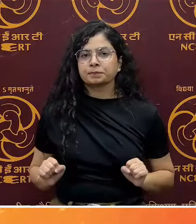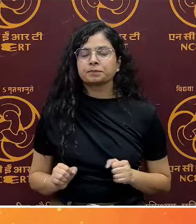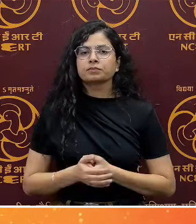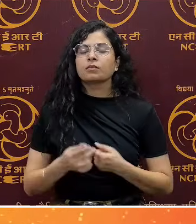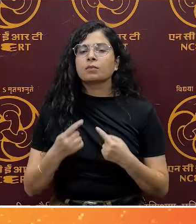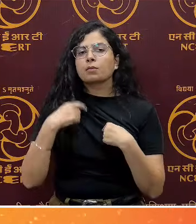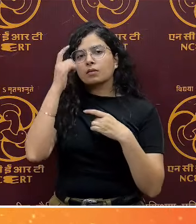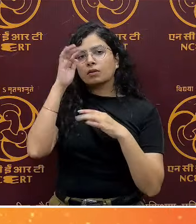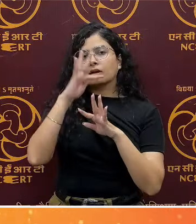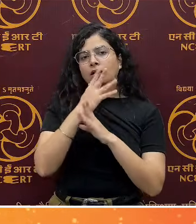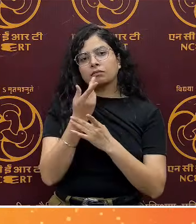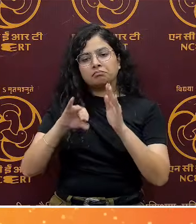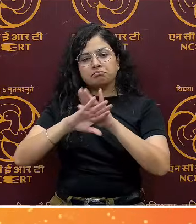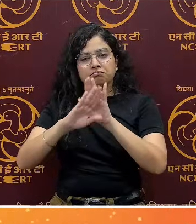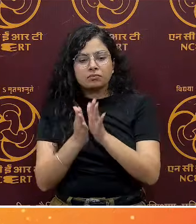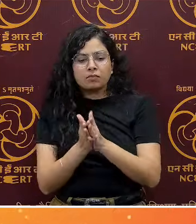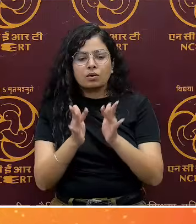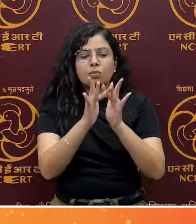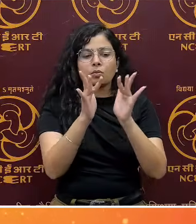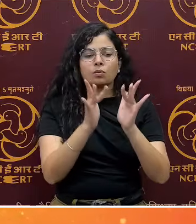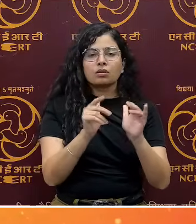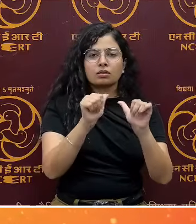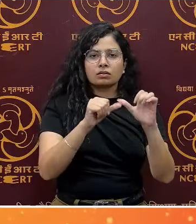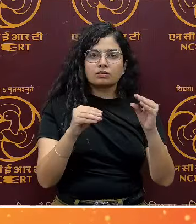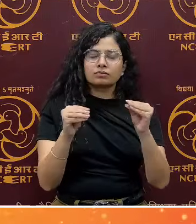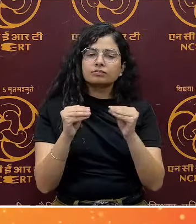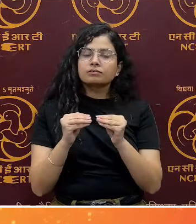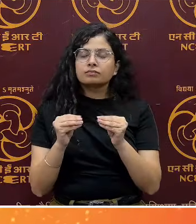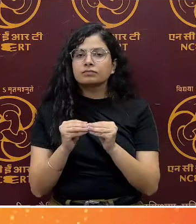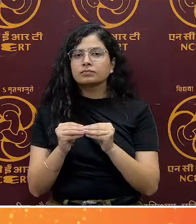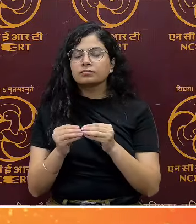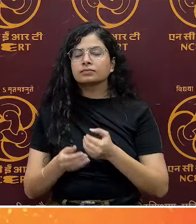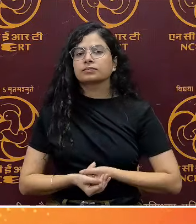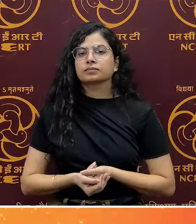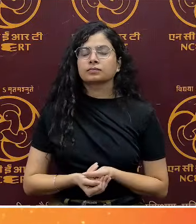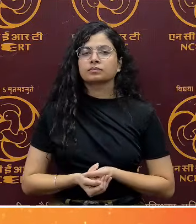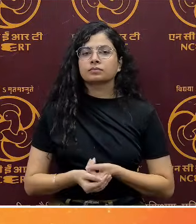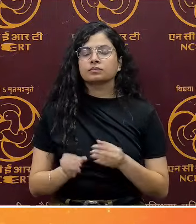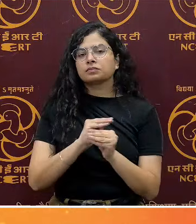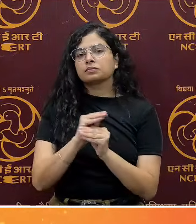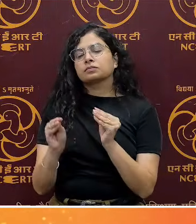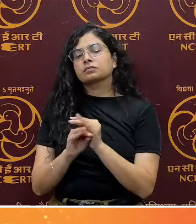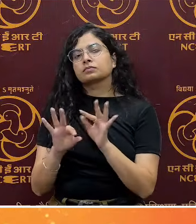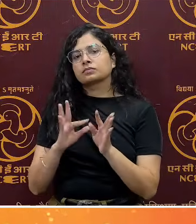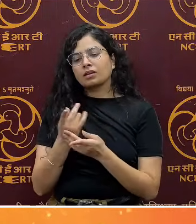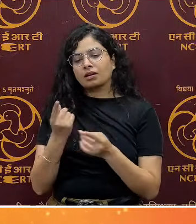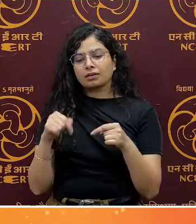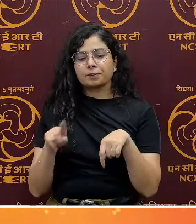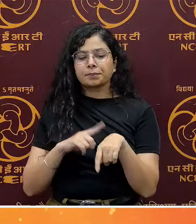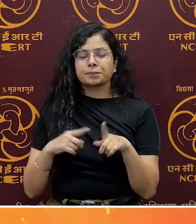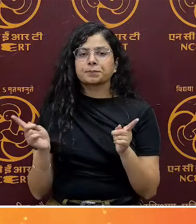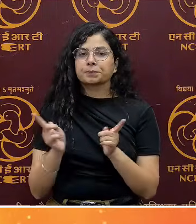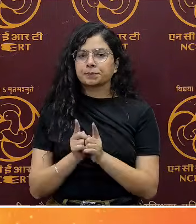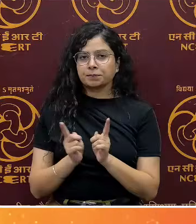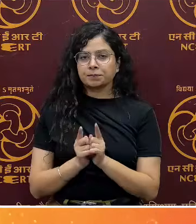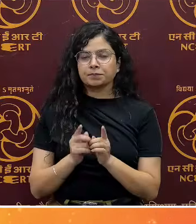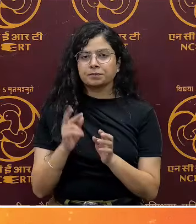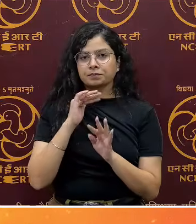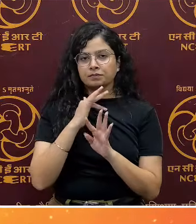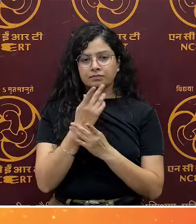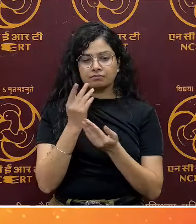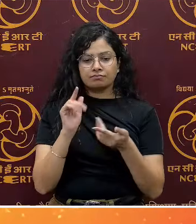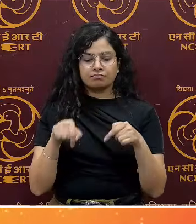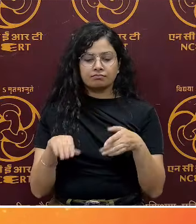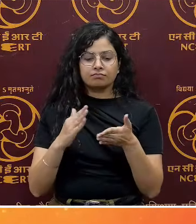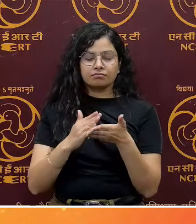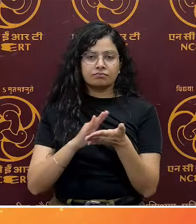I think this is all about our virtual lab, and these all are the perks that we are talking about, and we are left with a very limited time, so we have to wrap